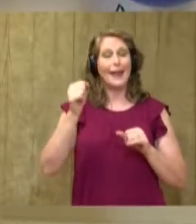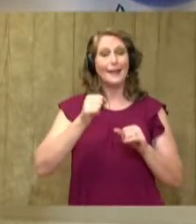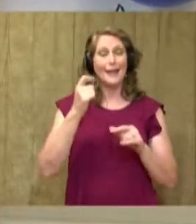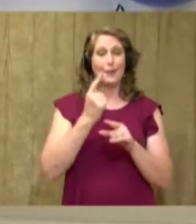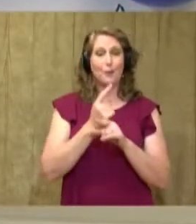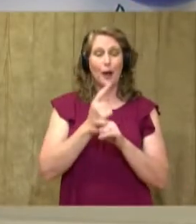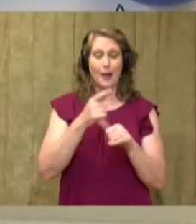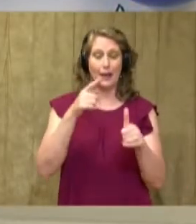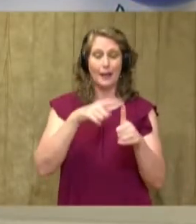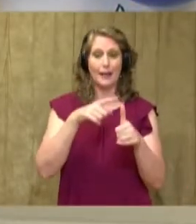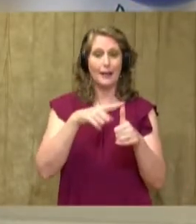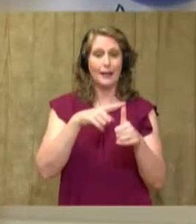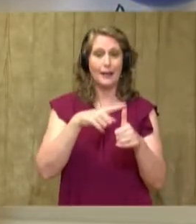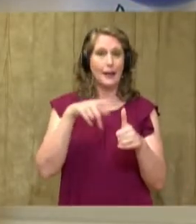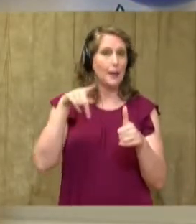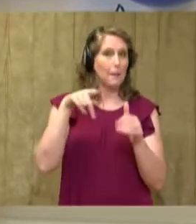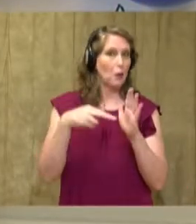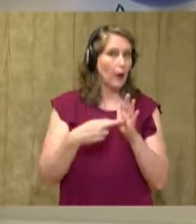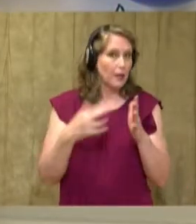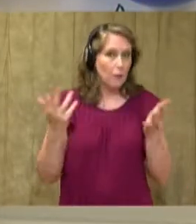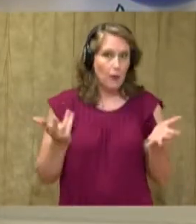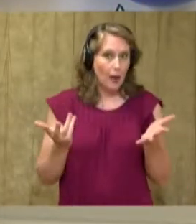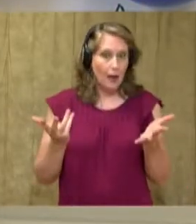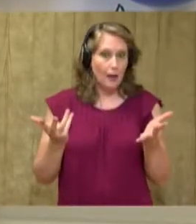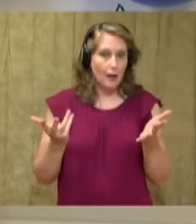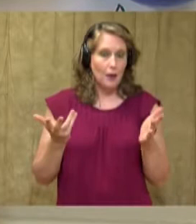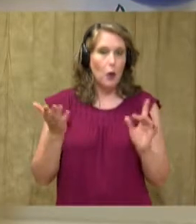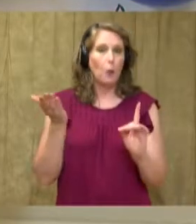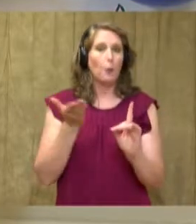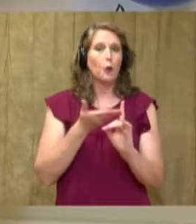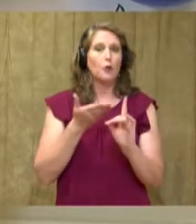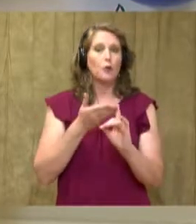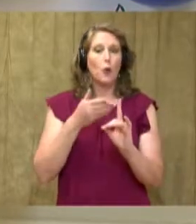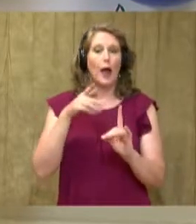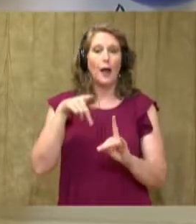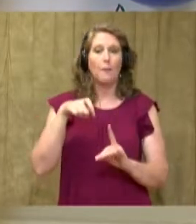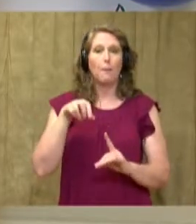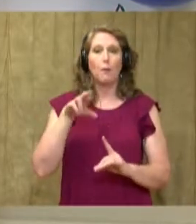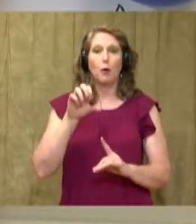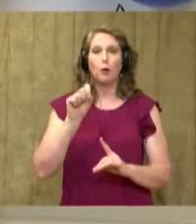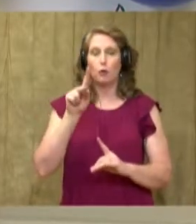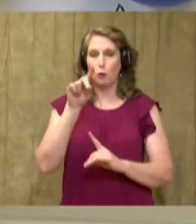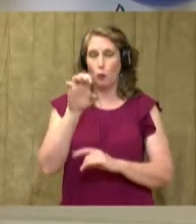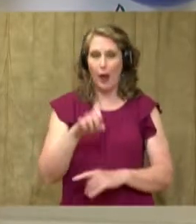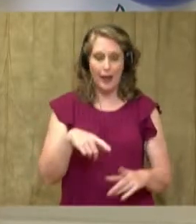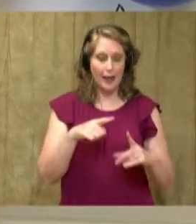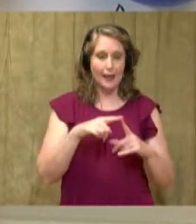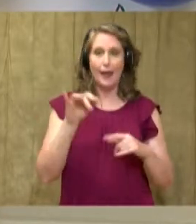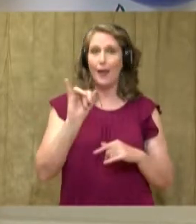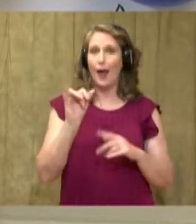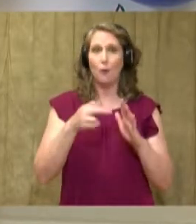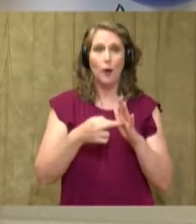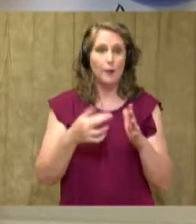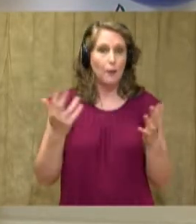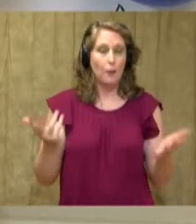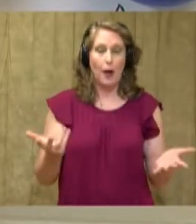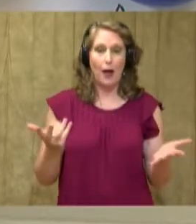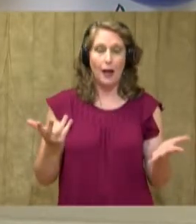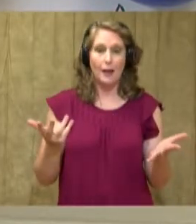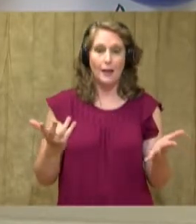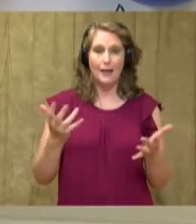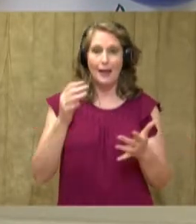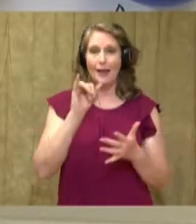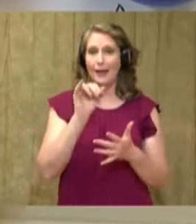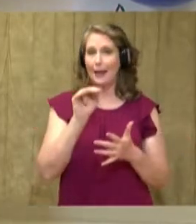that's right. What did the P stand for? To persuade, good. What did the I stand for?